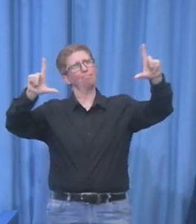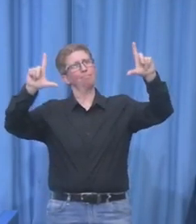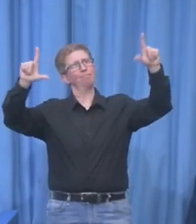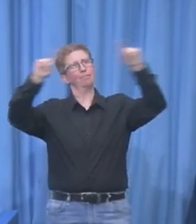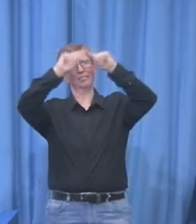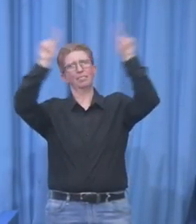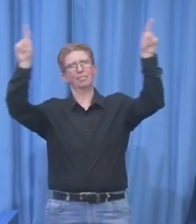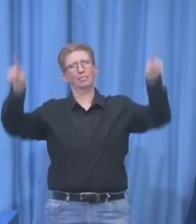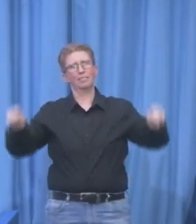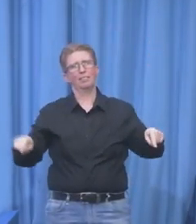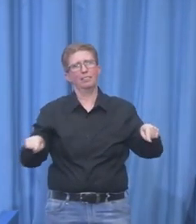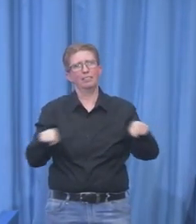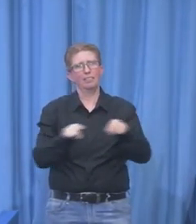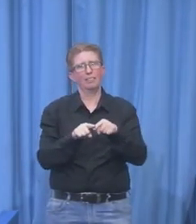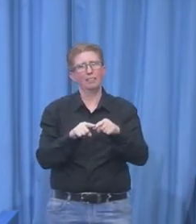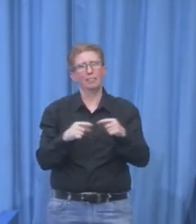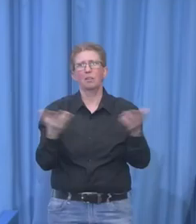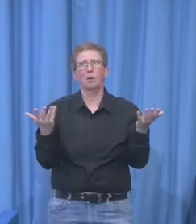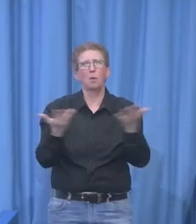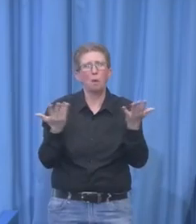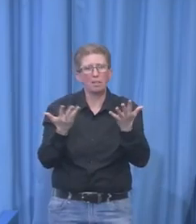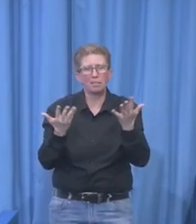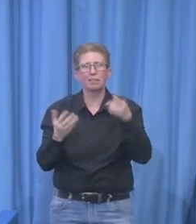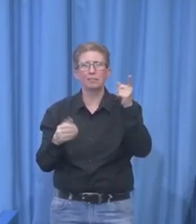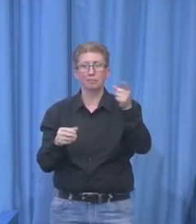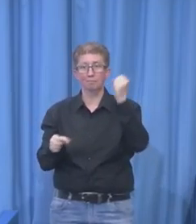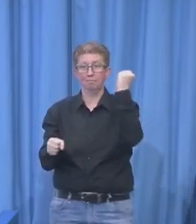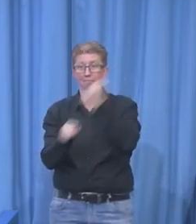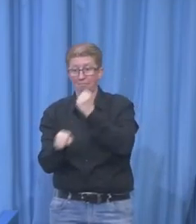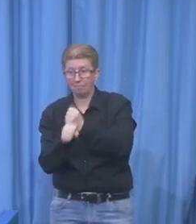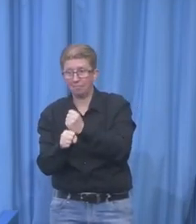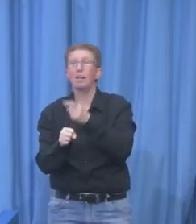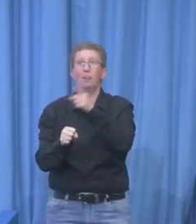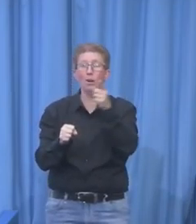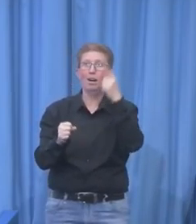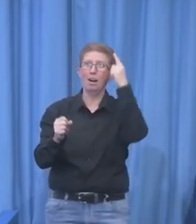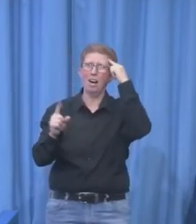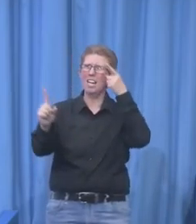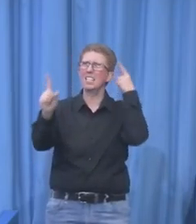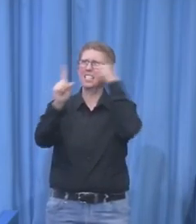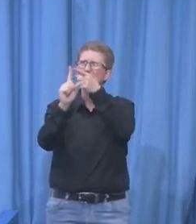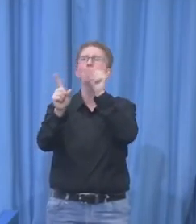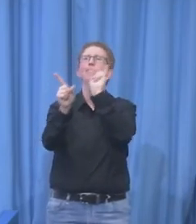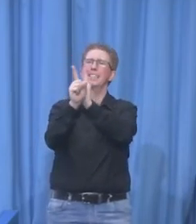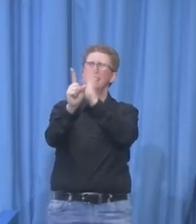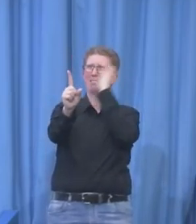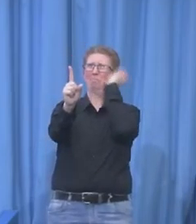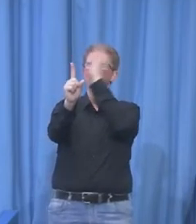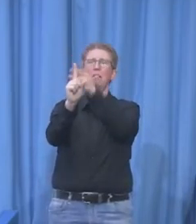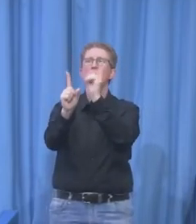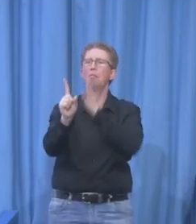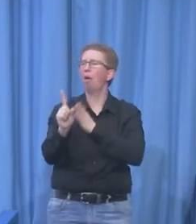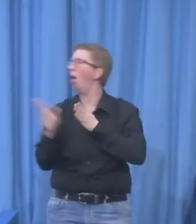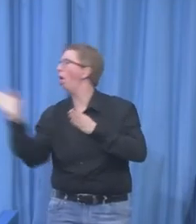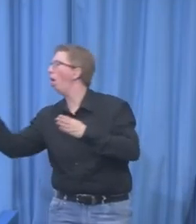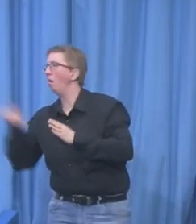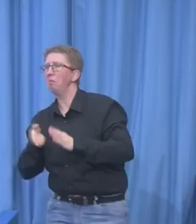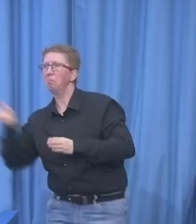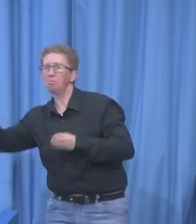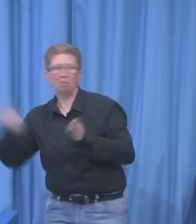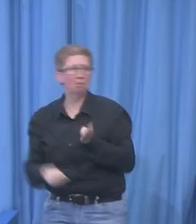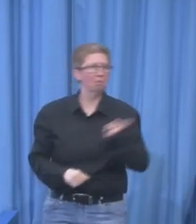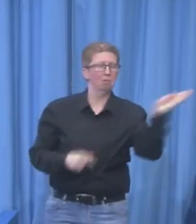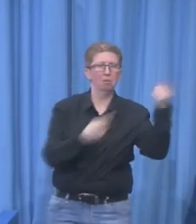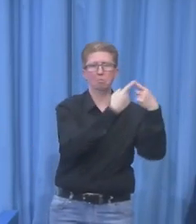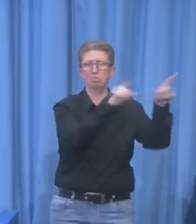toward the same goal. But this is what I want to talk about. I think that really, collaboration is the hardest thing in our business,